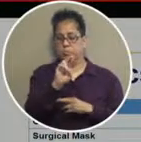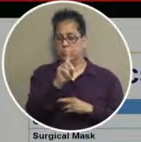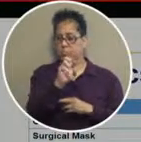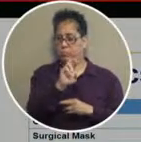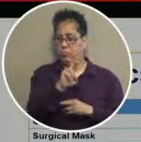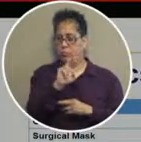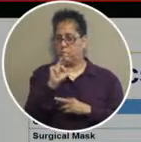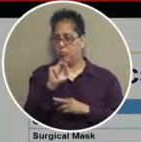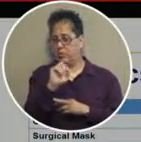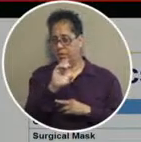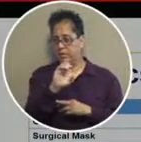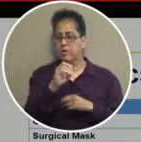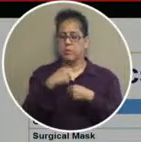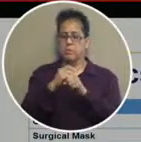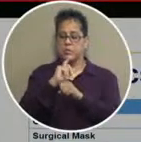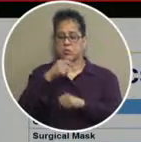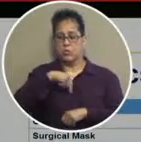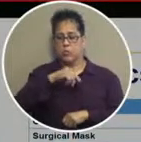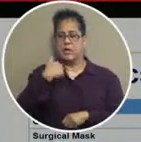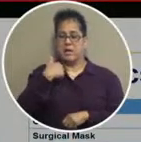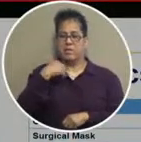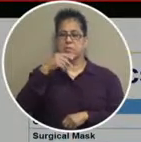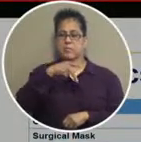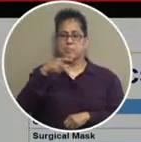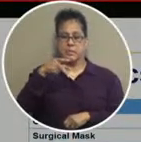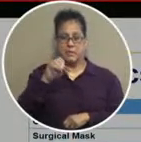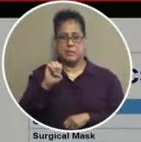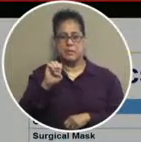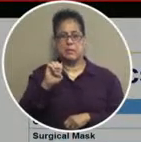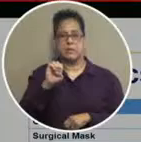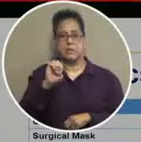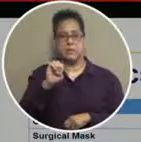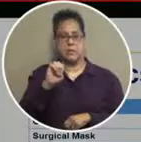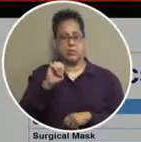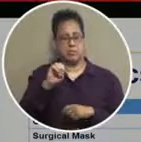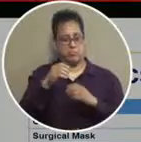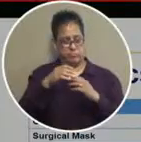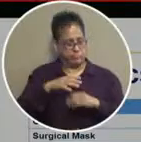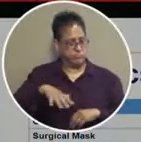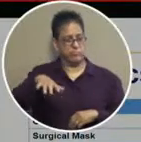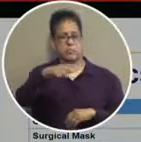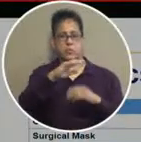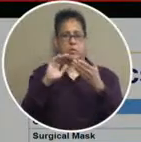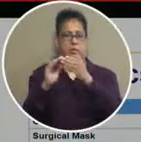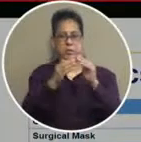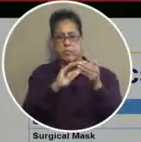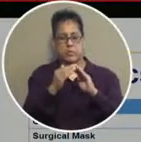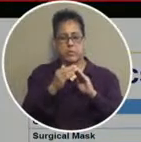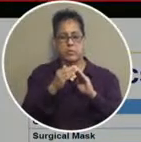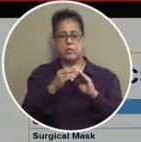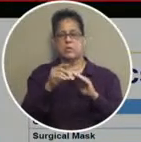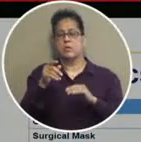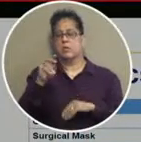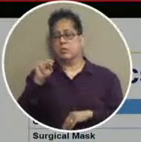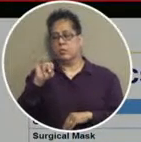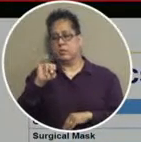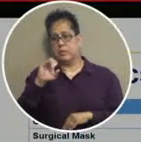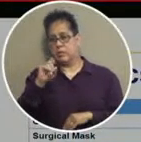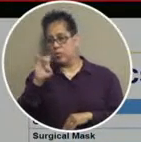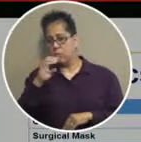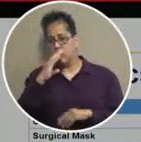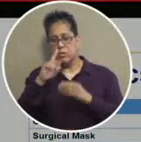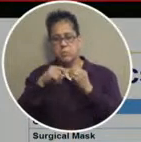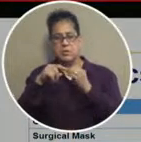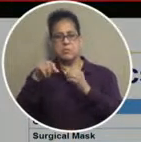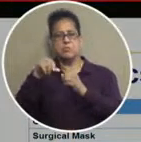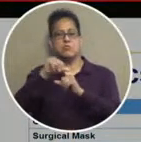ensuring that we have PPE supplies throughout our community. You heard Nicole Farini talk about social